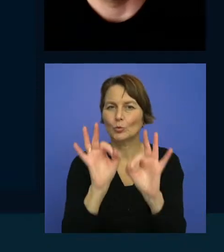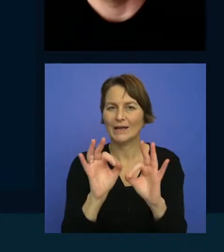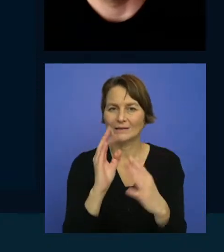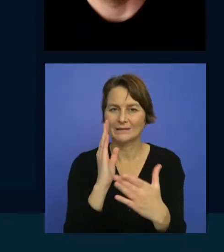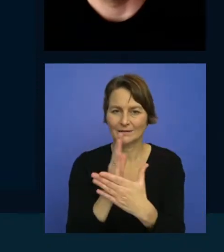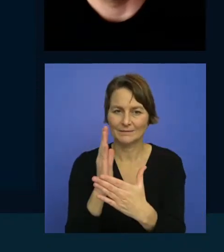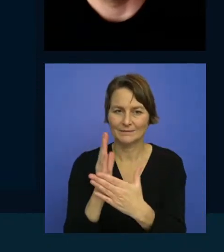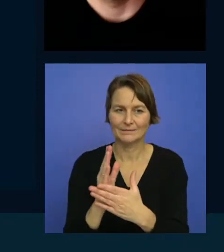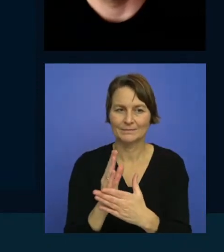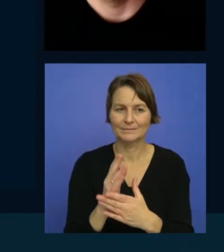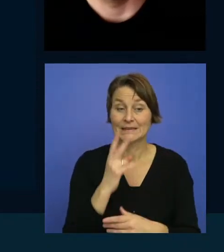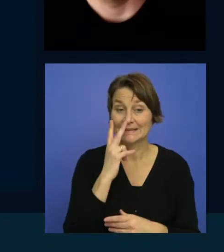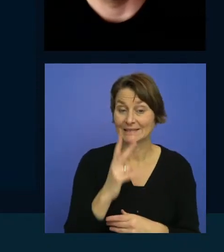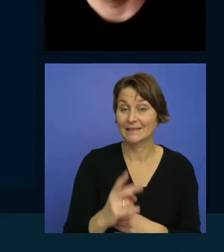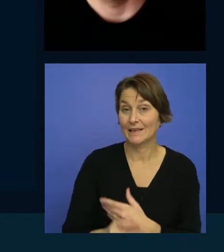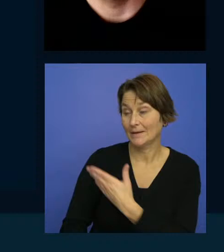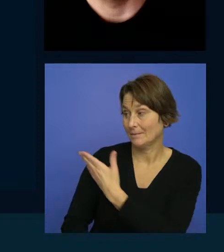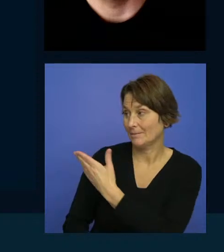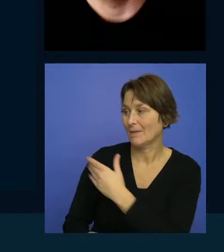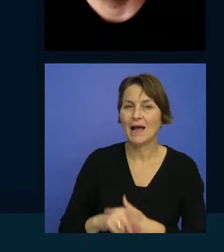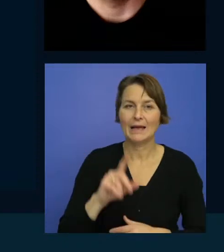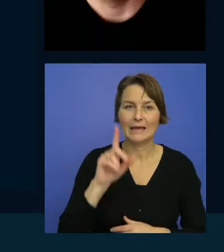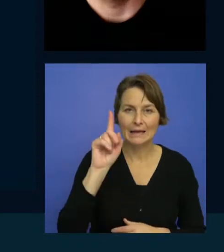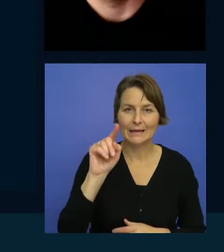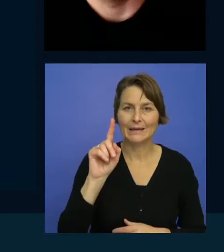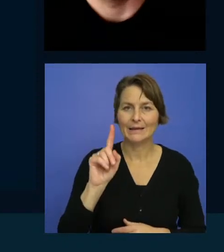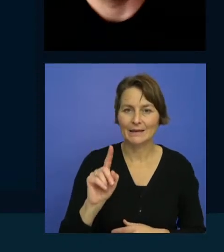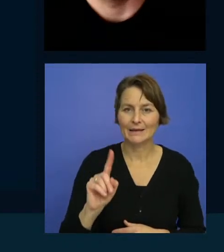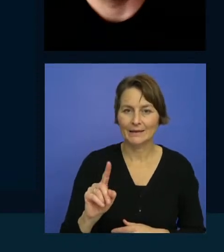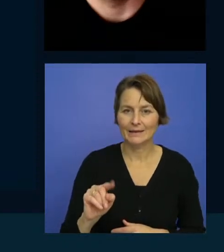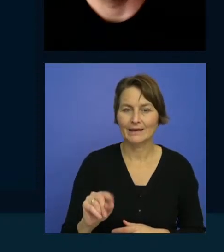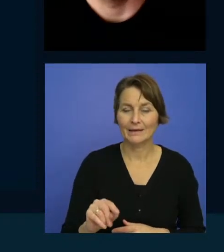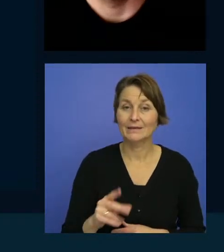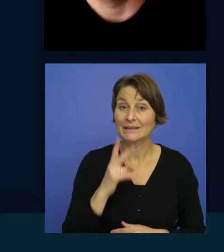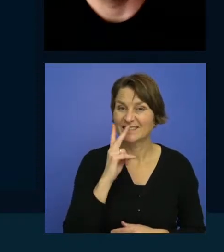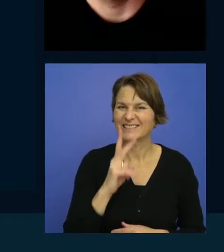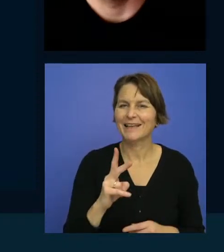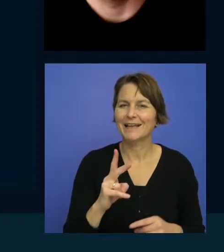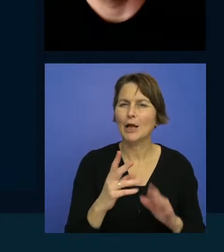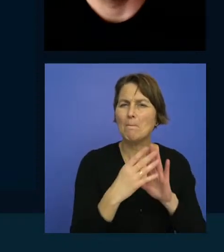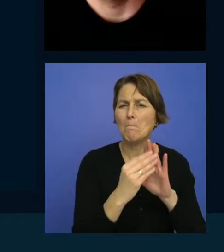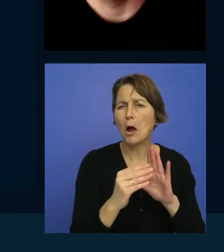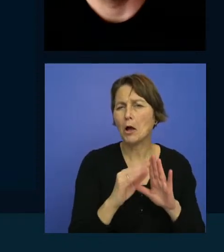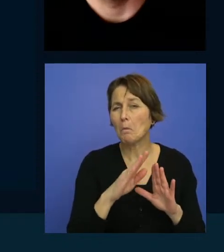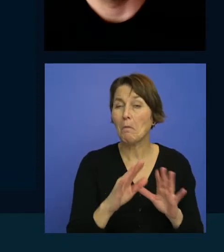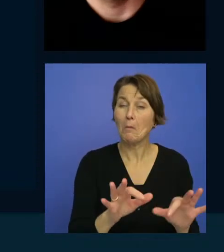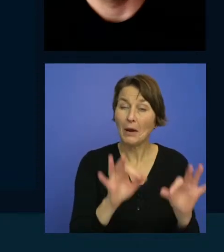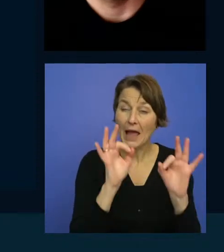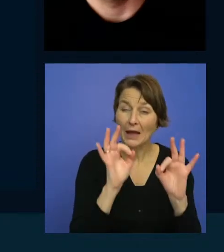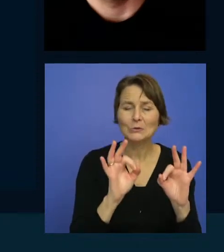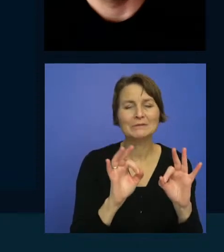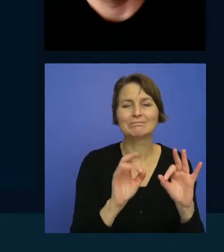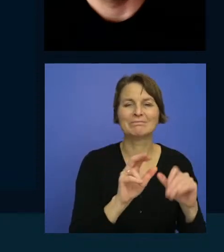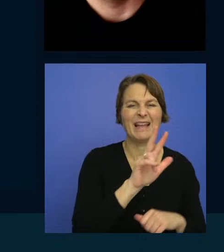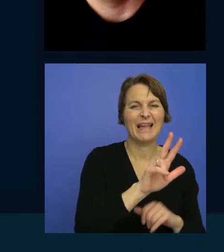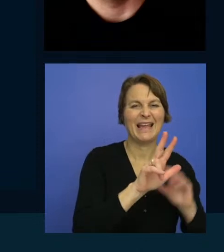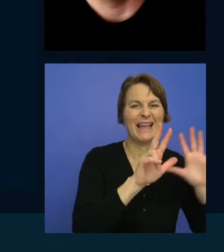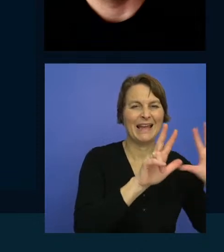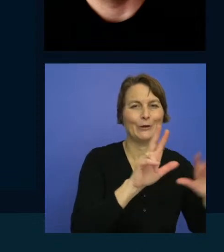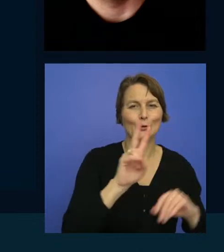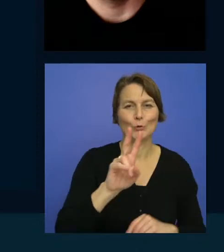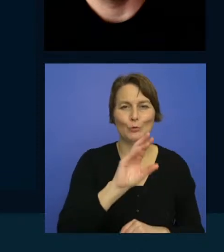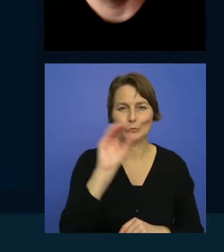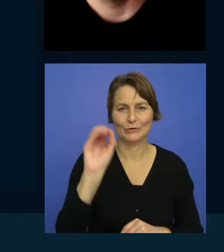actually going to click through and look at this model, which is a little less accurate, about 82% accurate. But if I jump down to